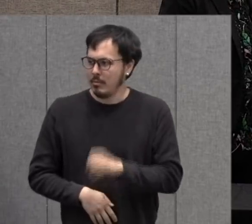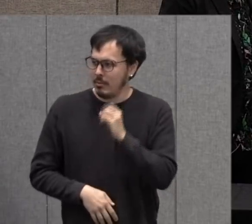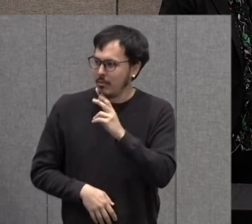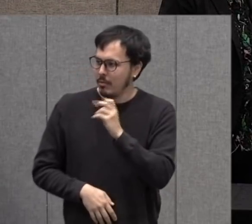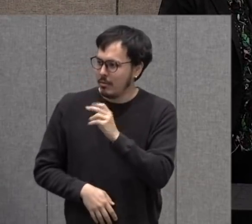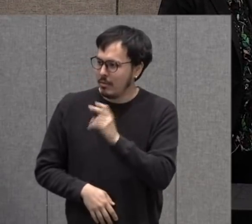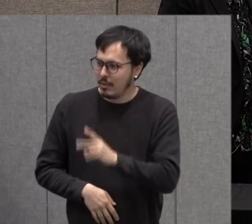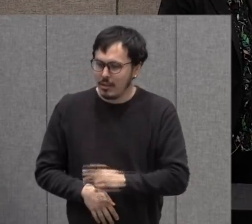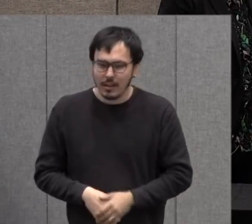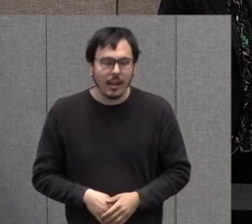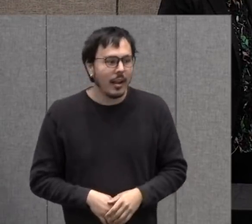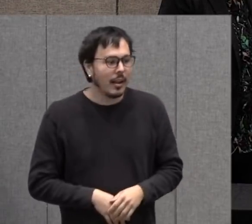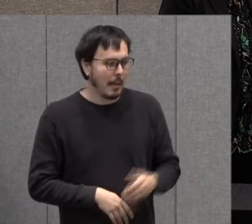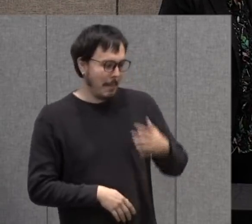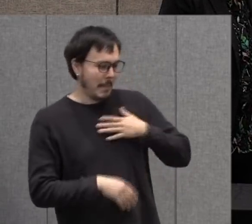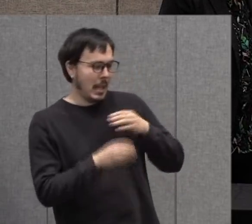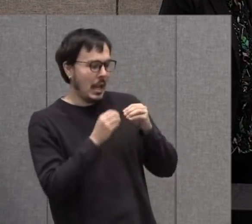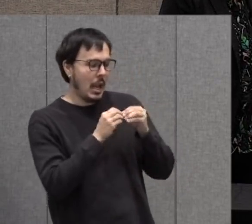My number is